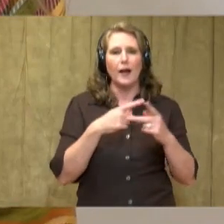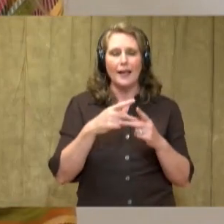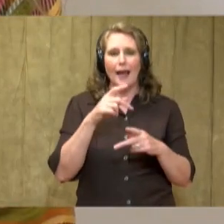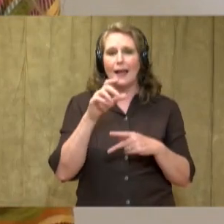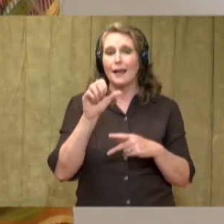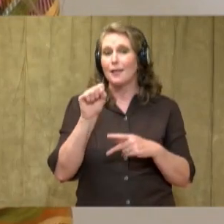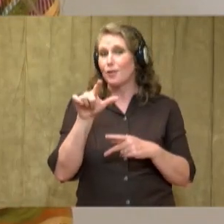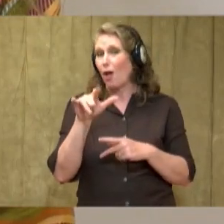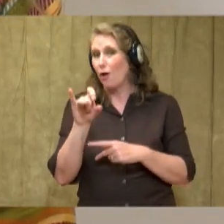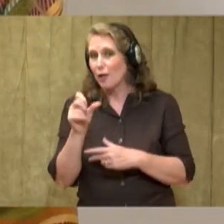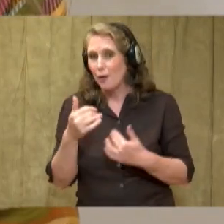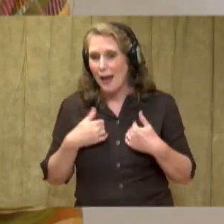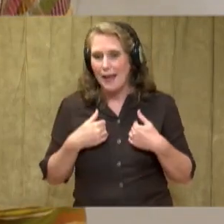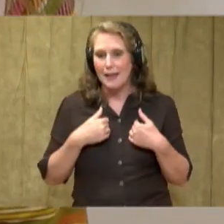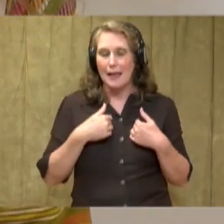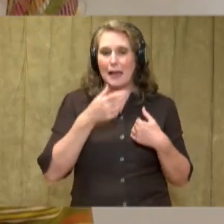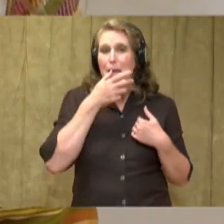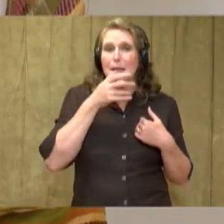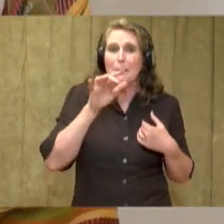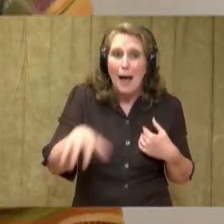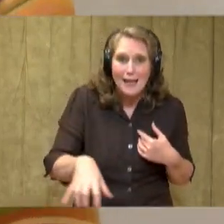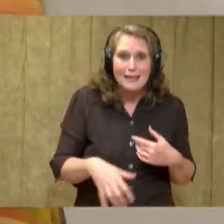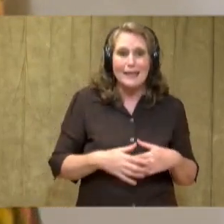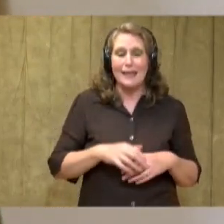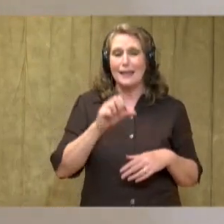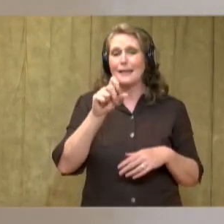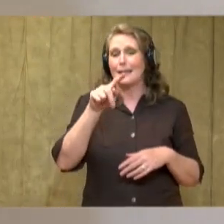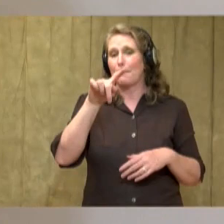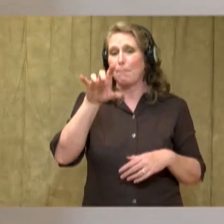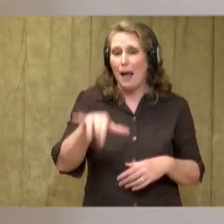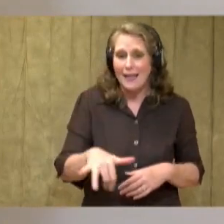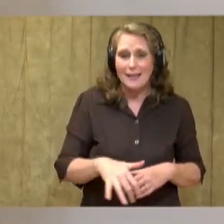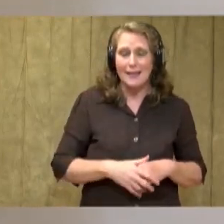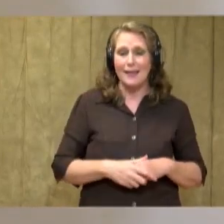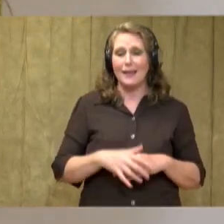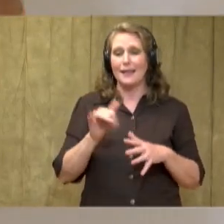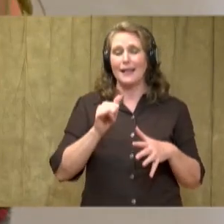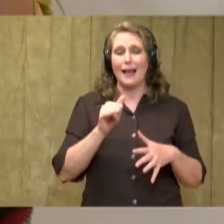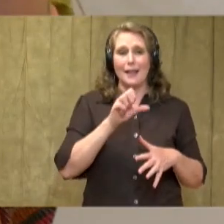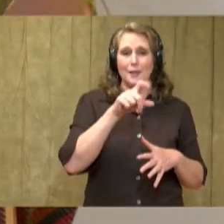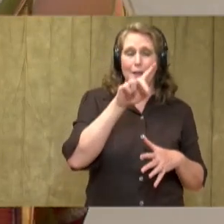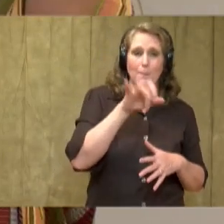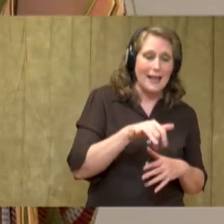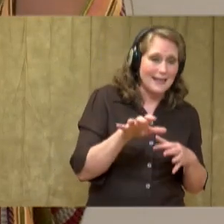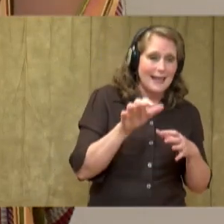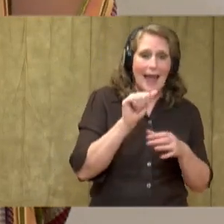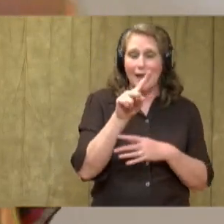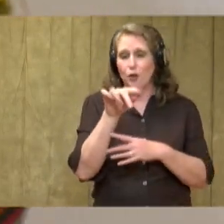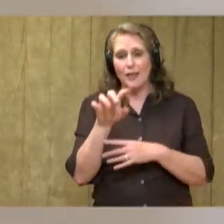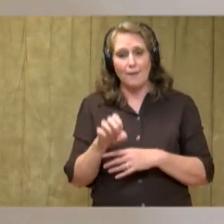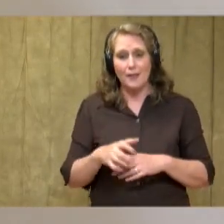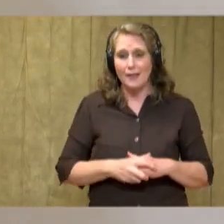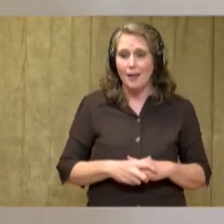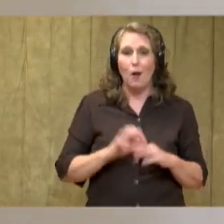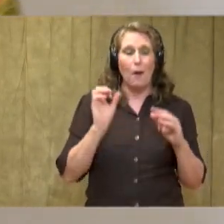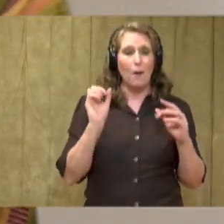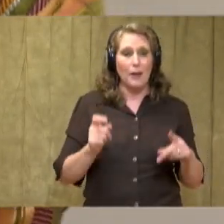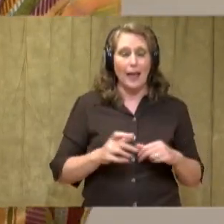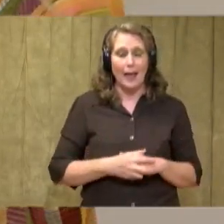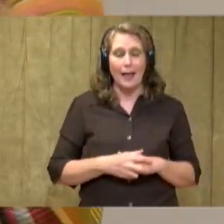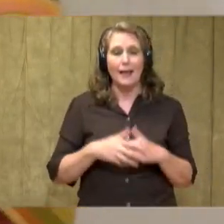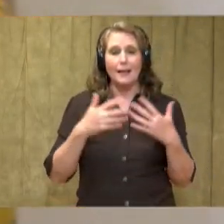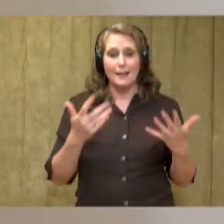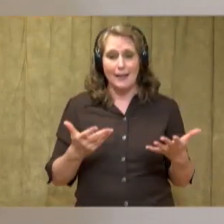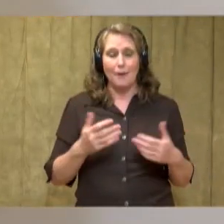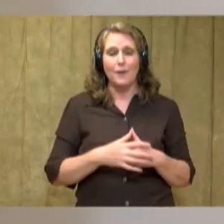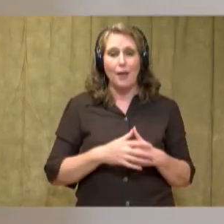salsa? Spicy salsa. All right, really hot, just like our spicy adjectives. Okay, so